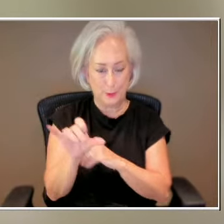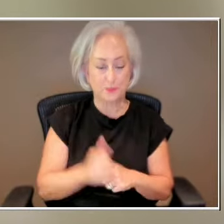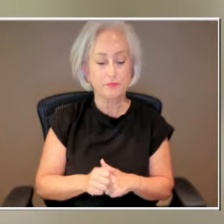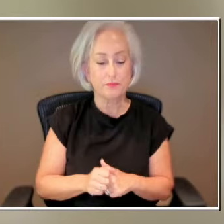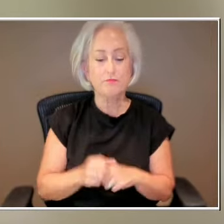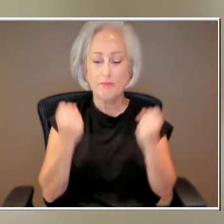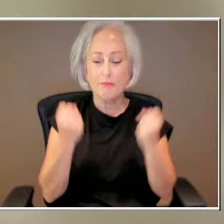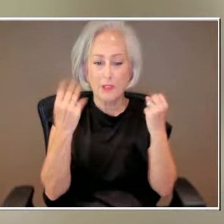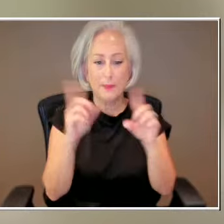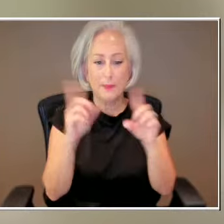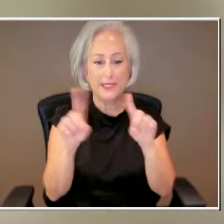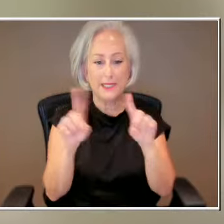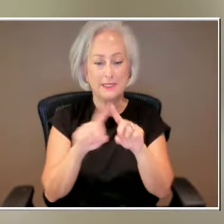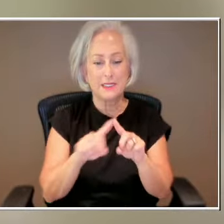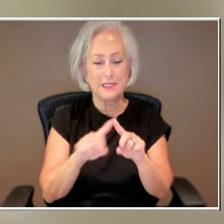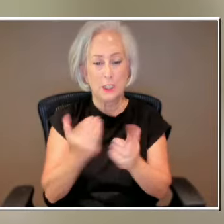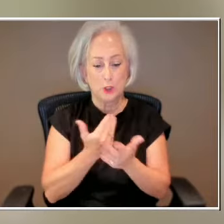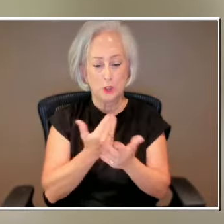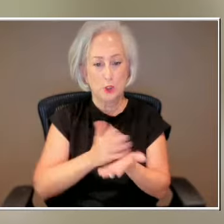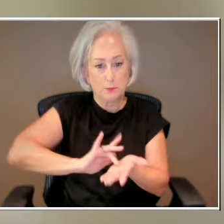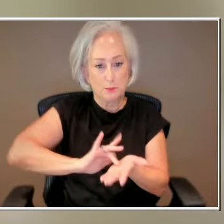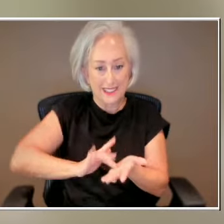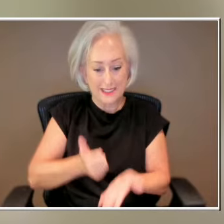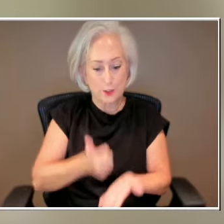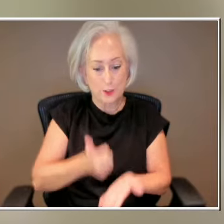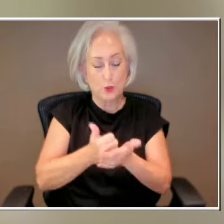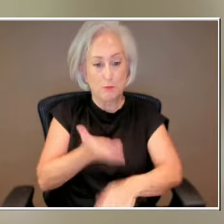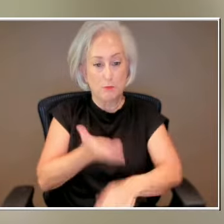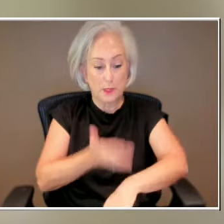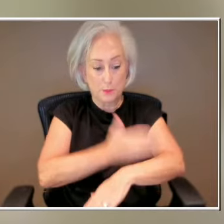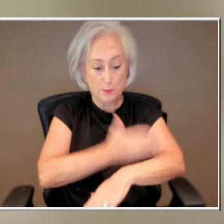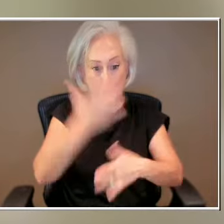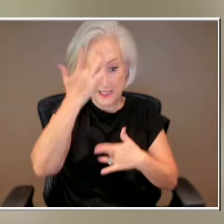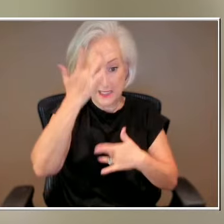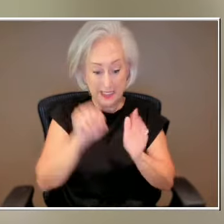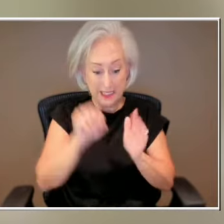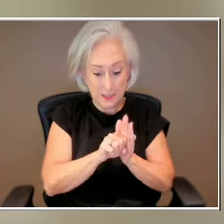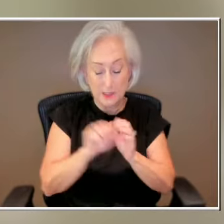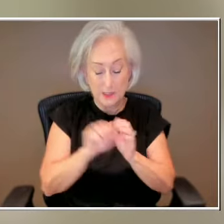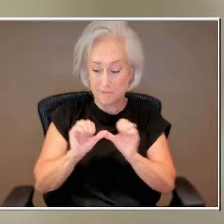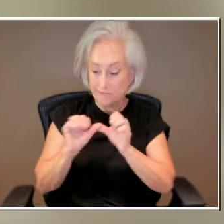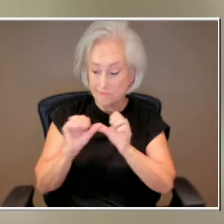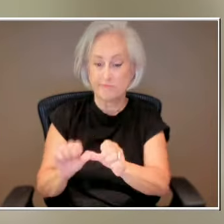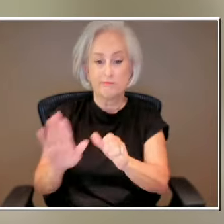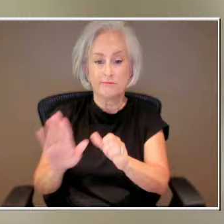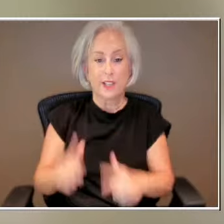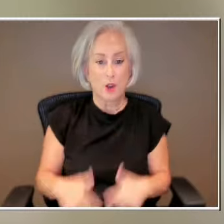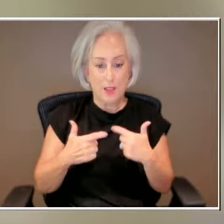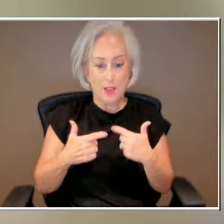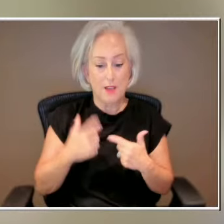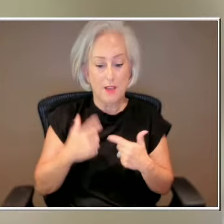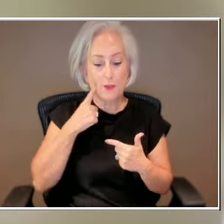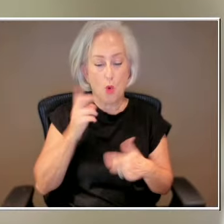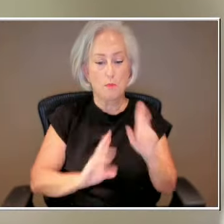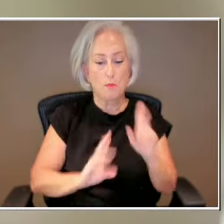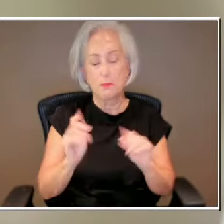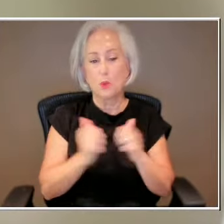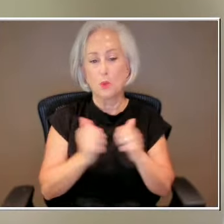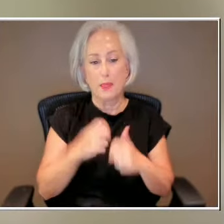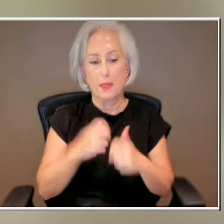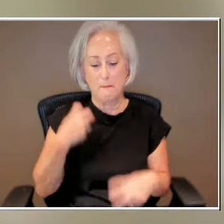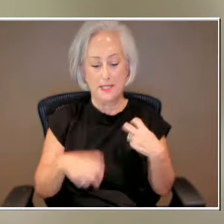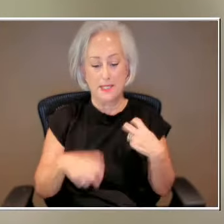really improving symptoms for our patients, prolonging their lives such that the metastatic breast cancer is becoming more like